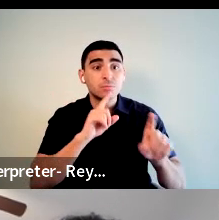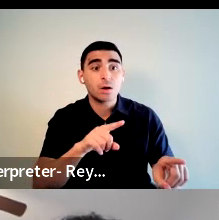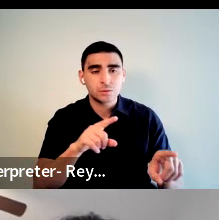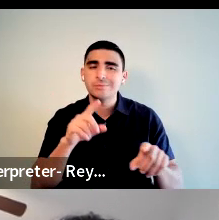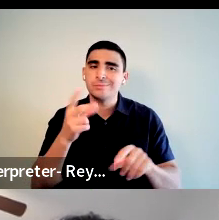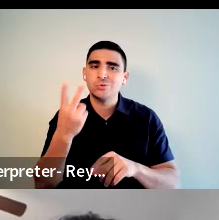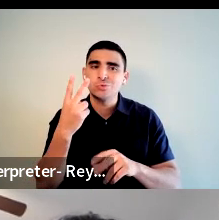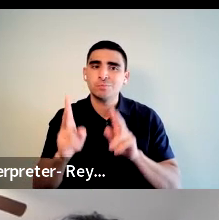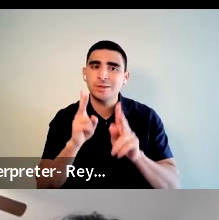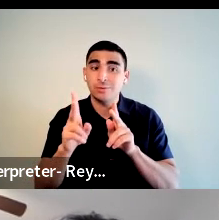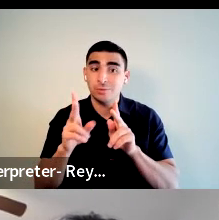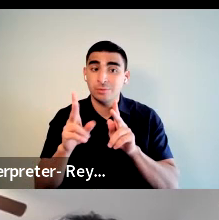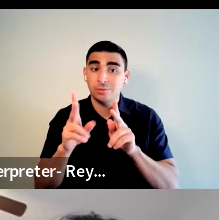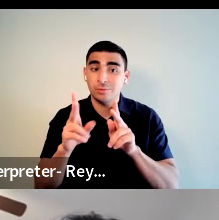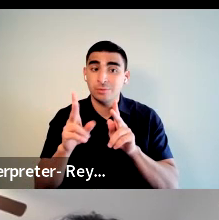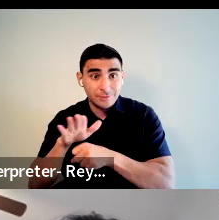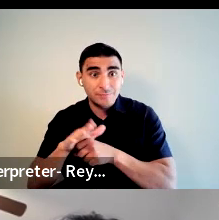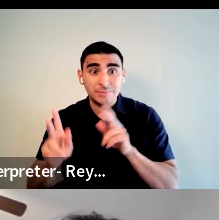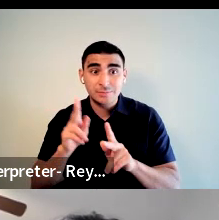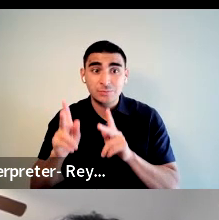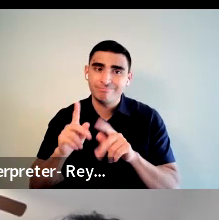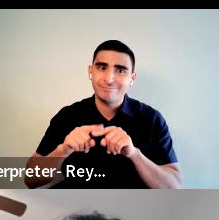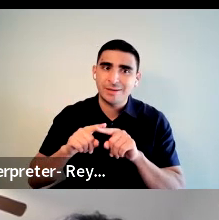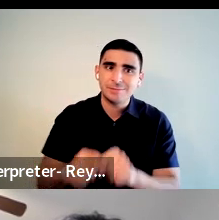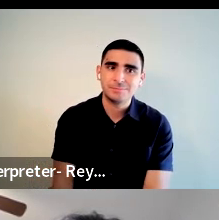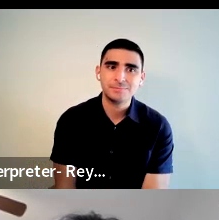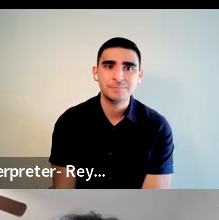is capacity based. Thank you.